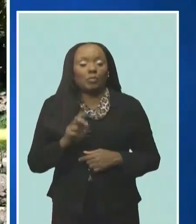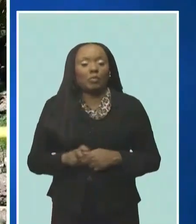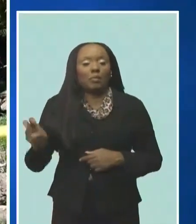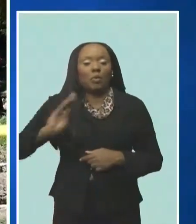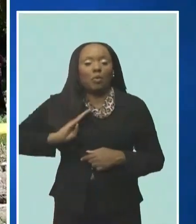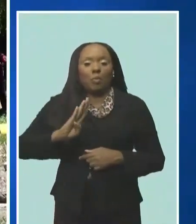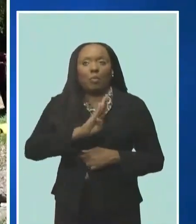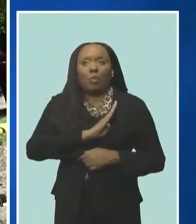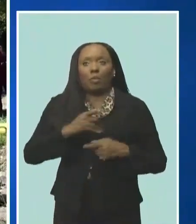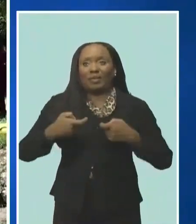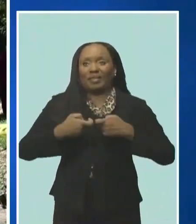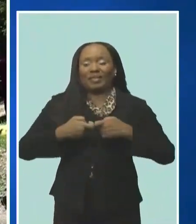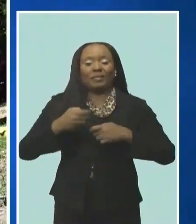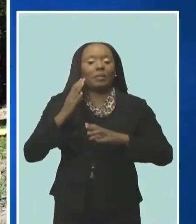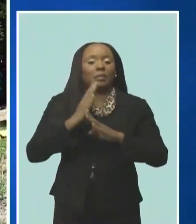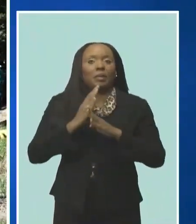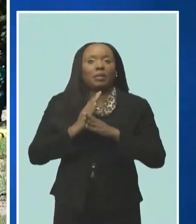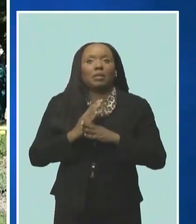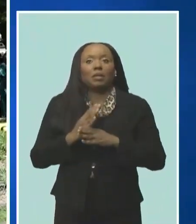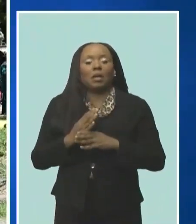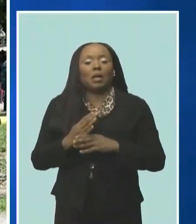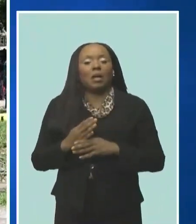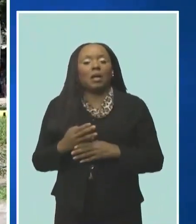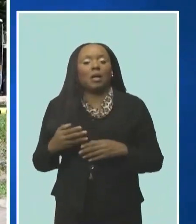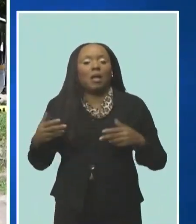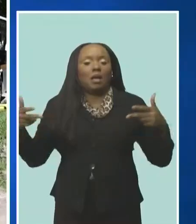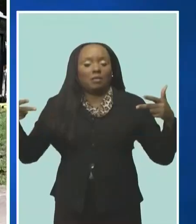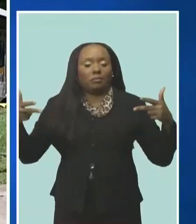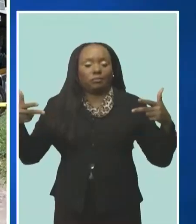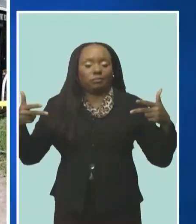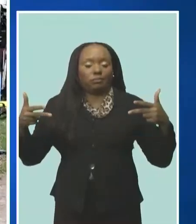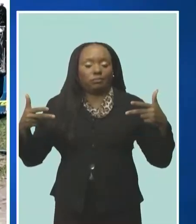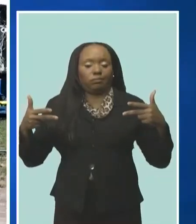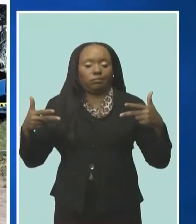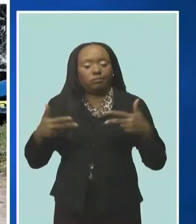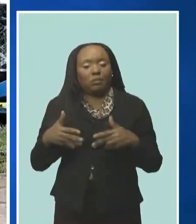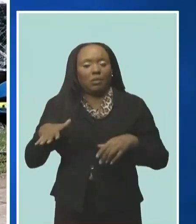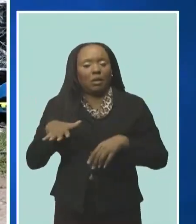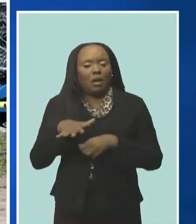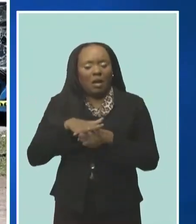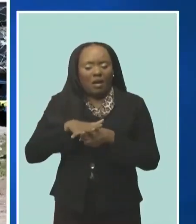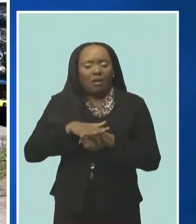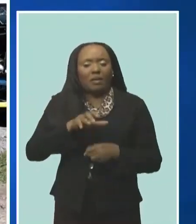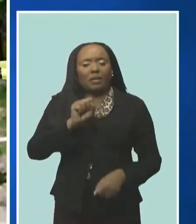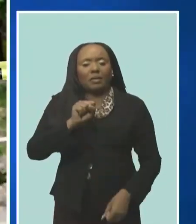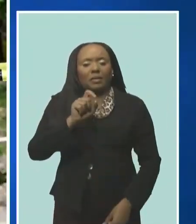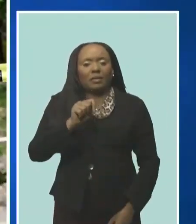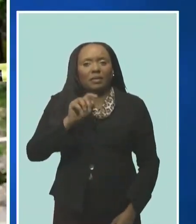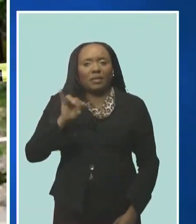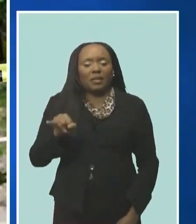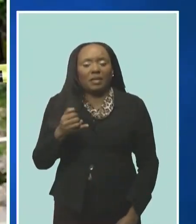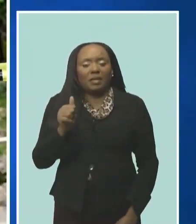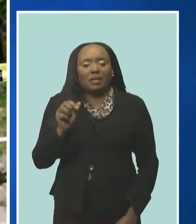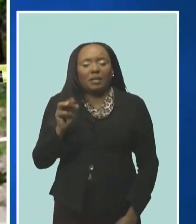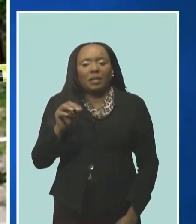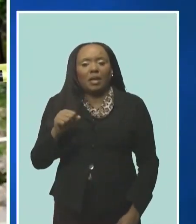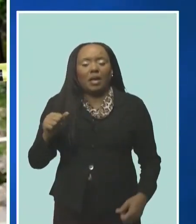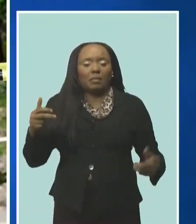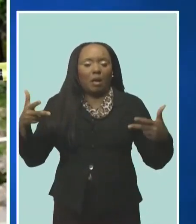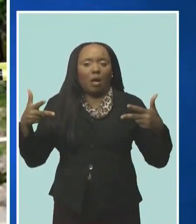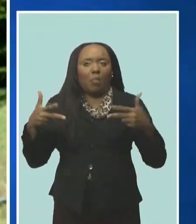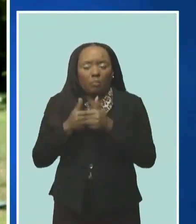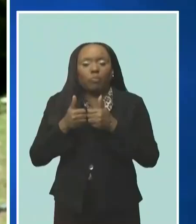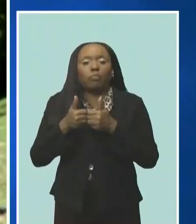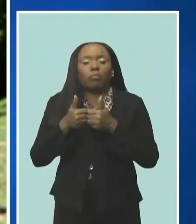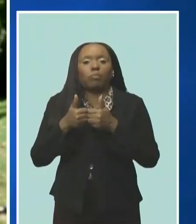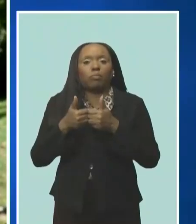transport board electric buses traveling in opposite directions along Lower Carlton Road, St. James, has resulted in a mass casualty